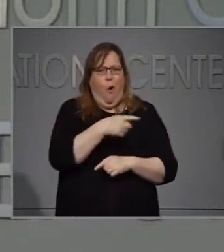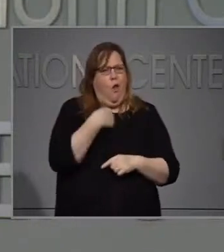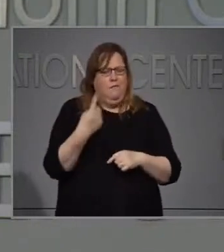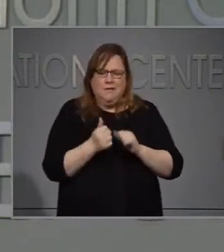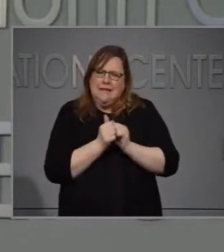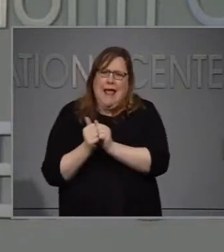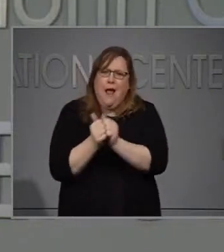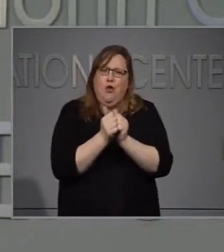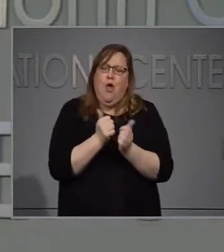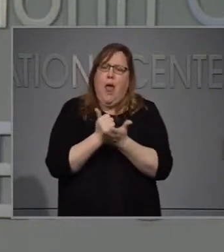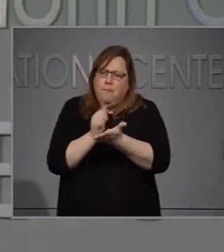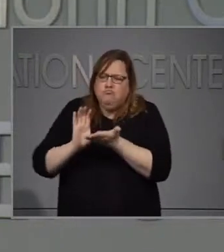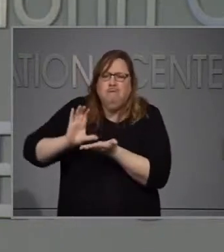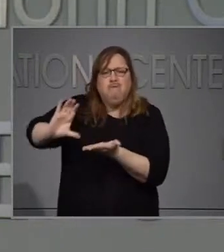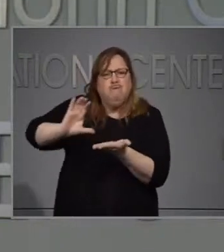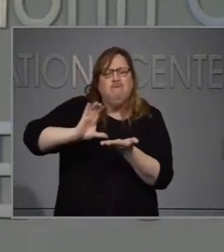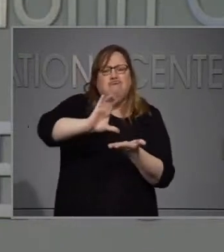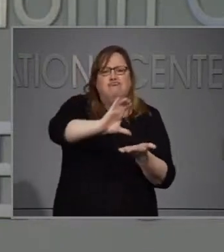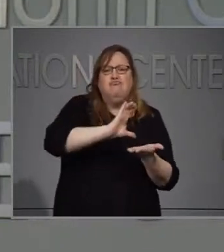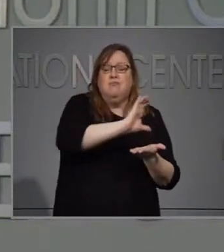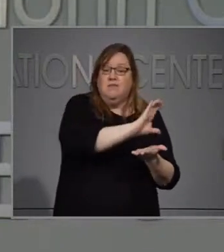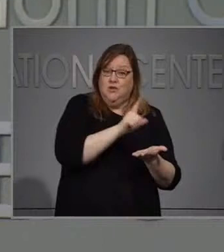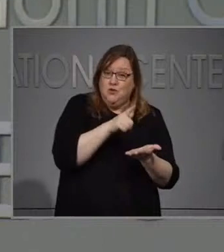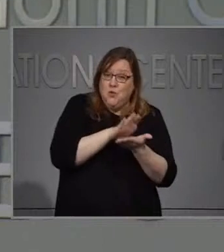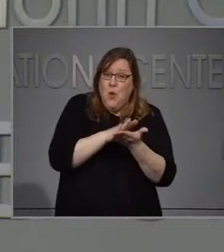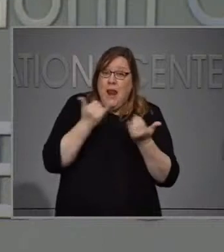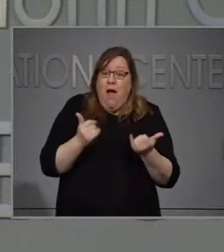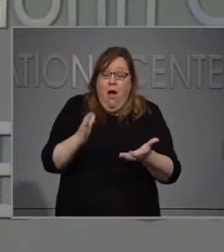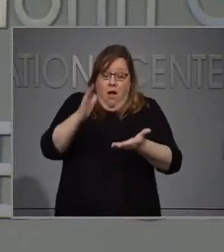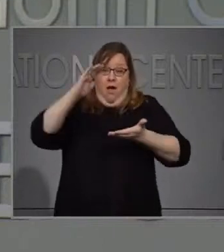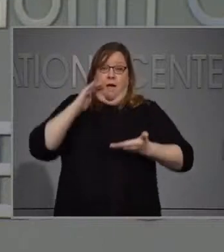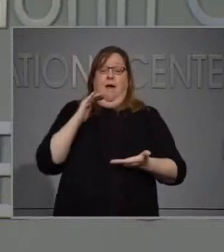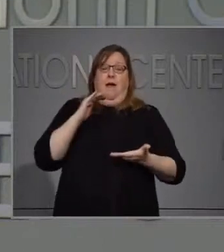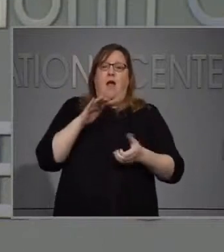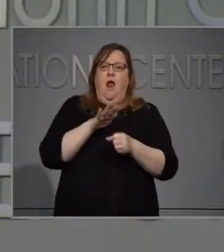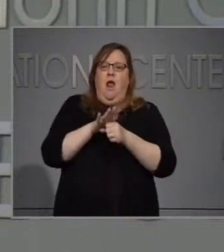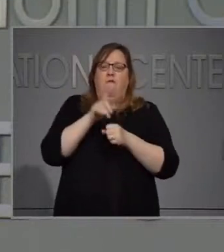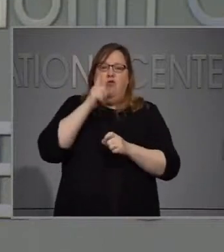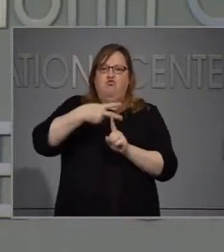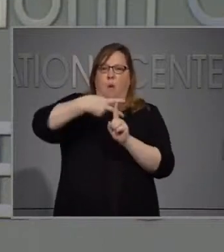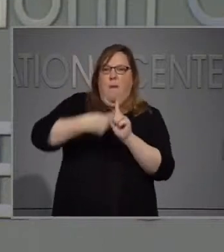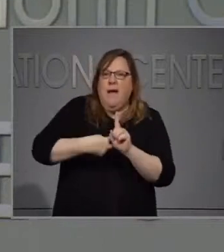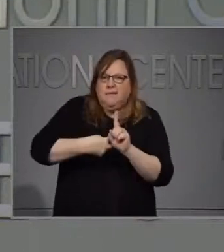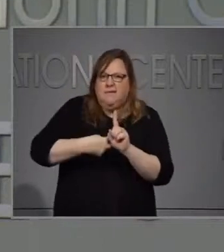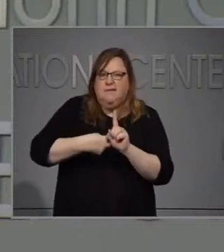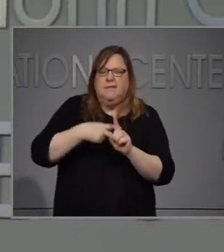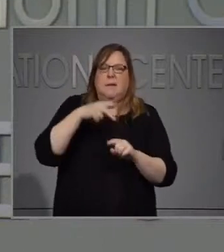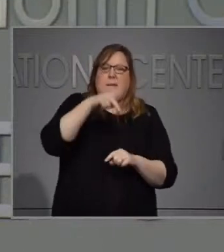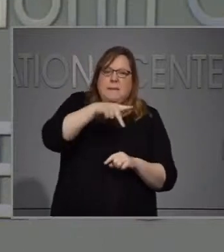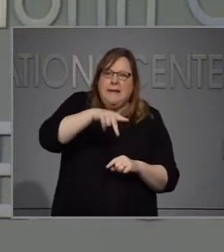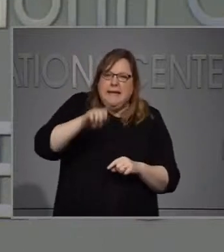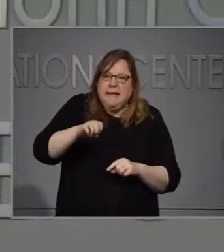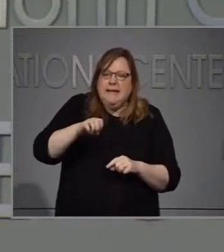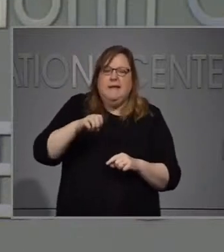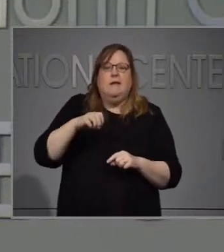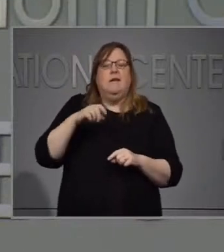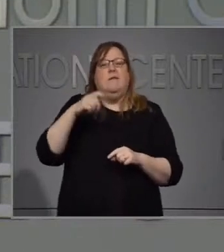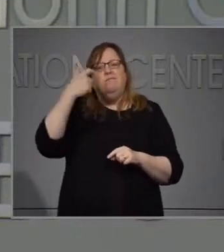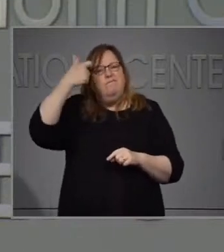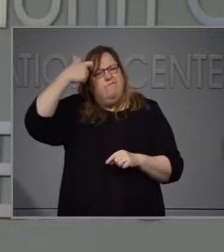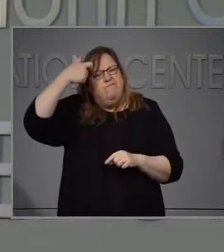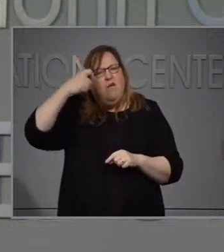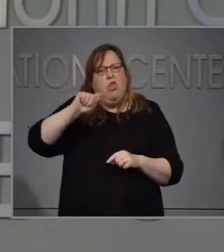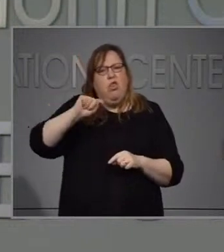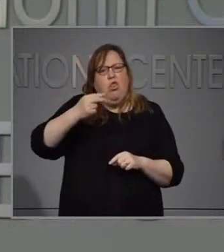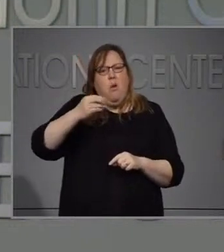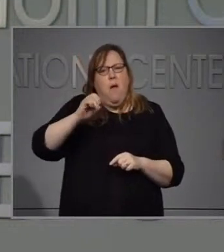professionals now have a 2-month supply of PPE and thermometers to get them started on the new school year, to help them keep their